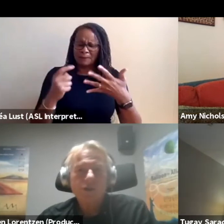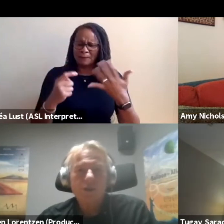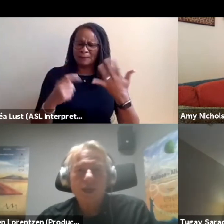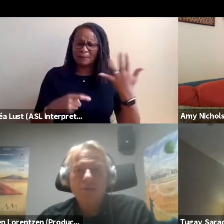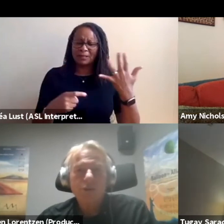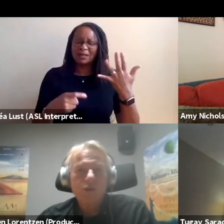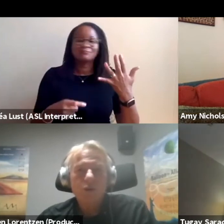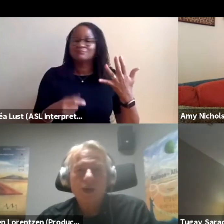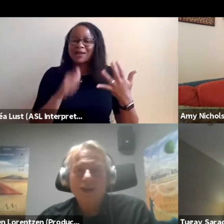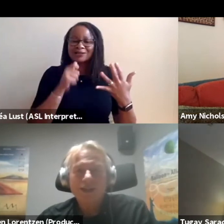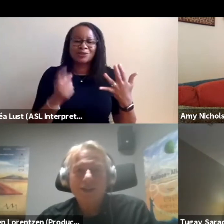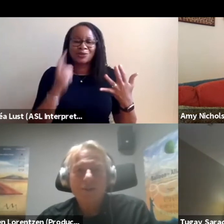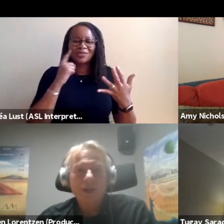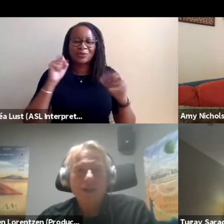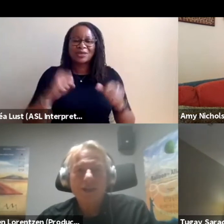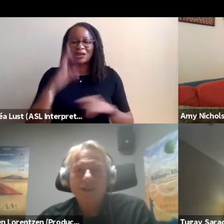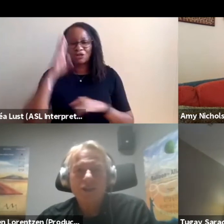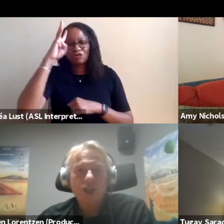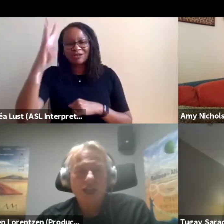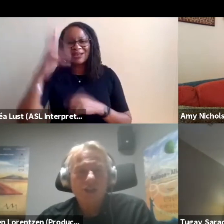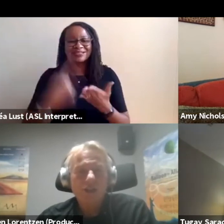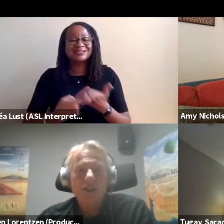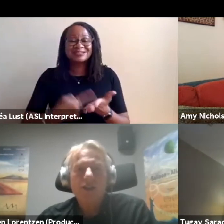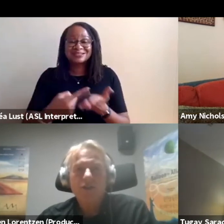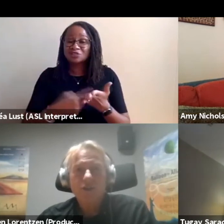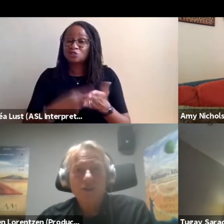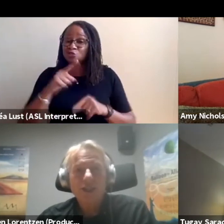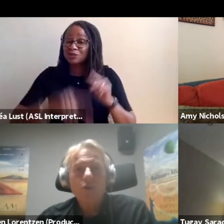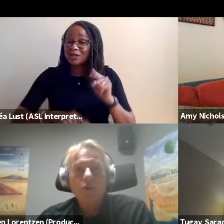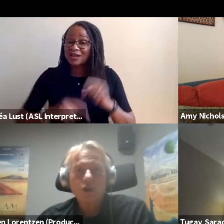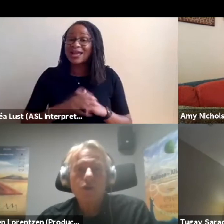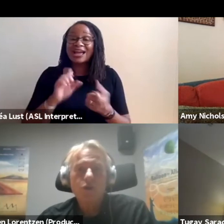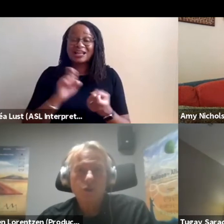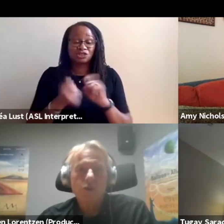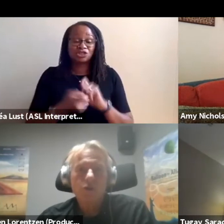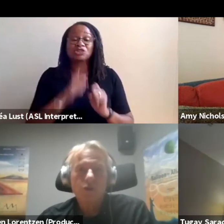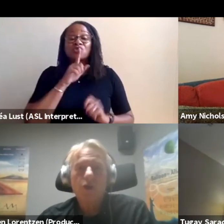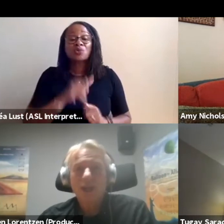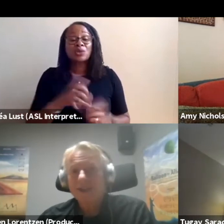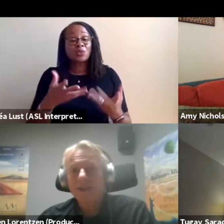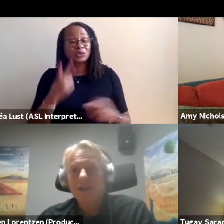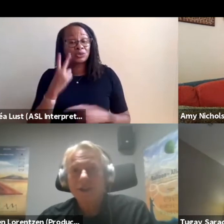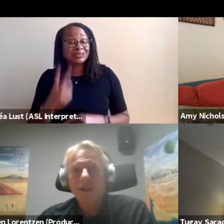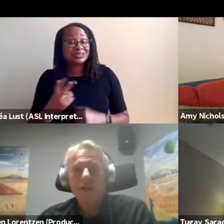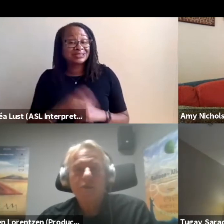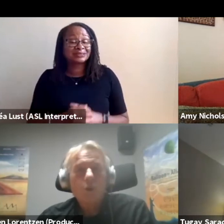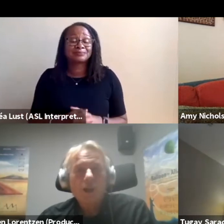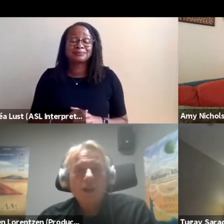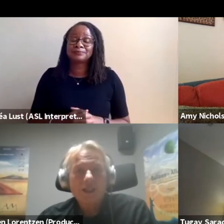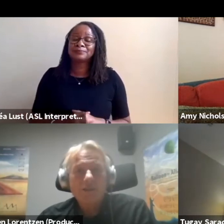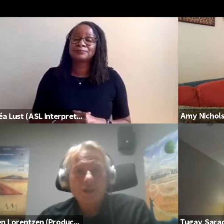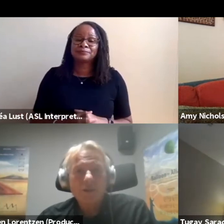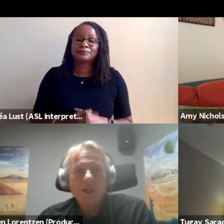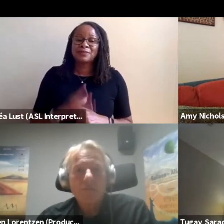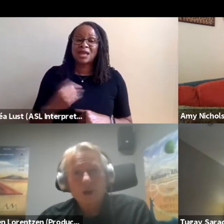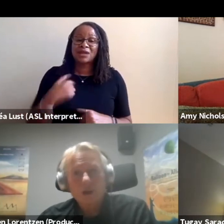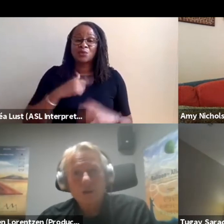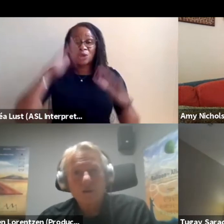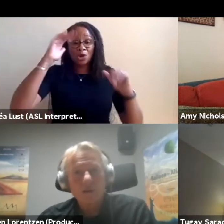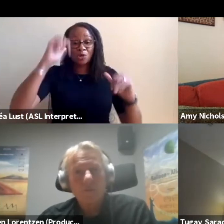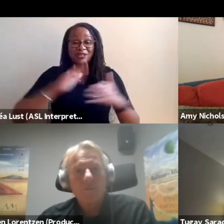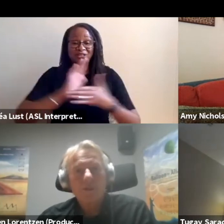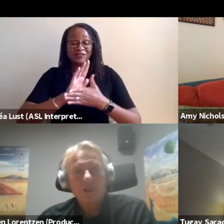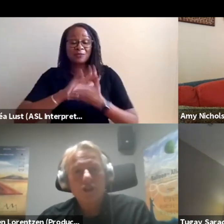we will be able to create this debate and this change that we really want to create. And we hope that this film will be a part